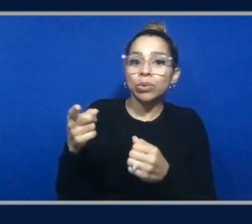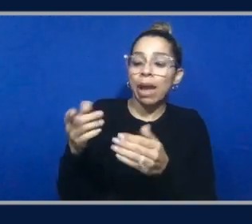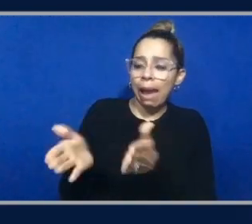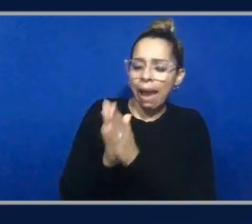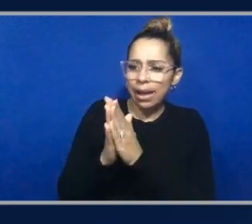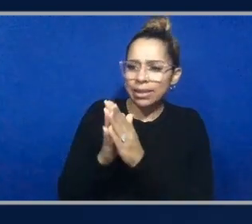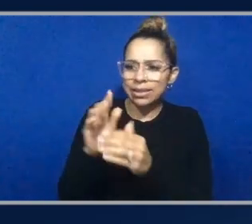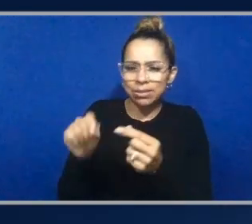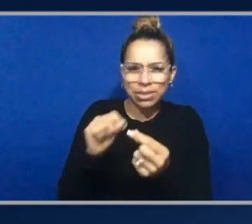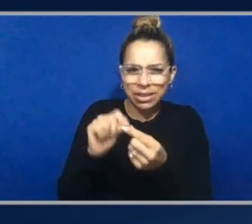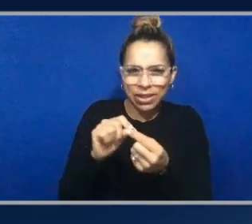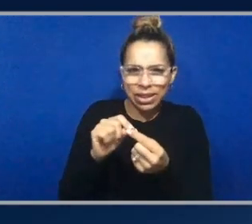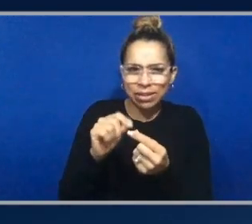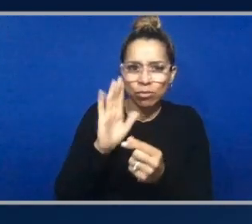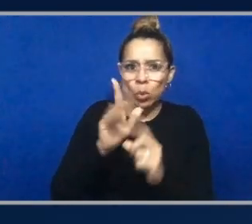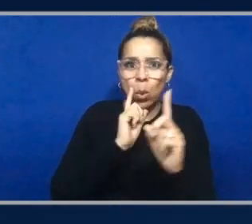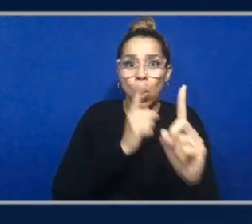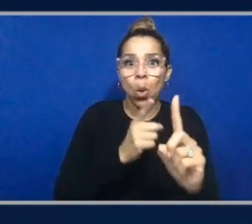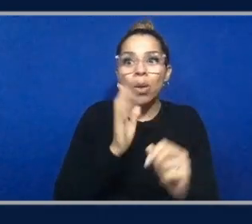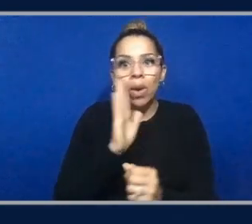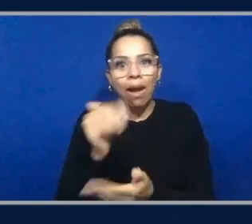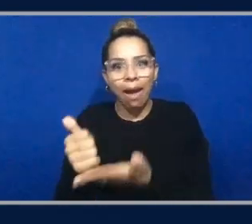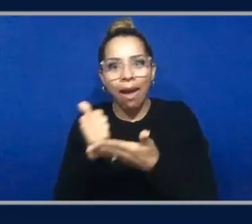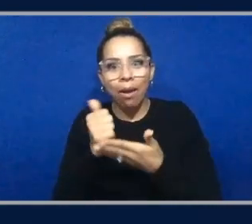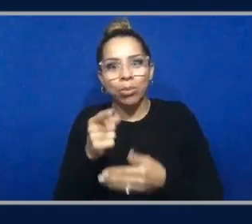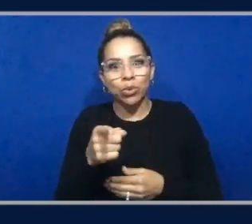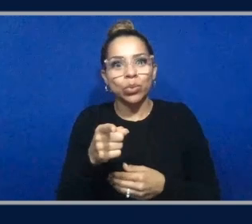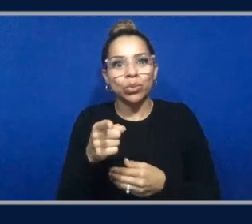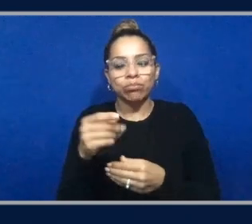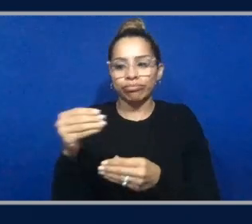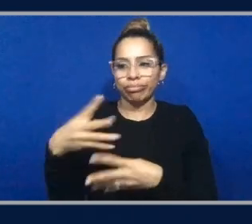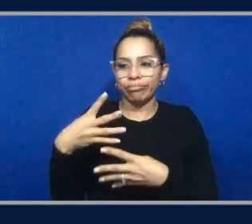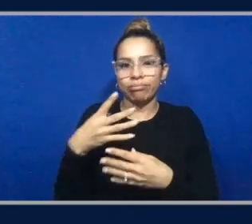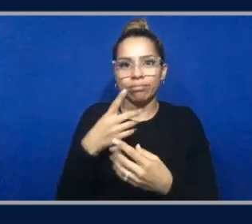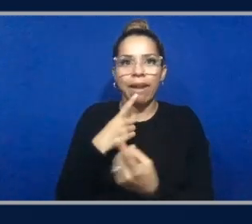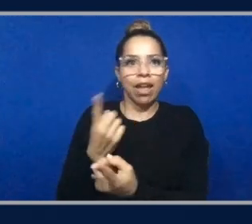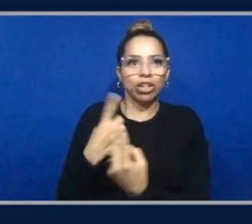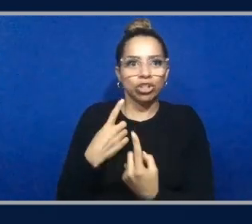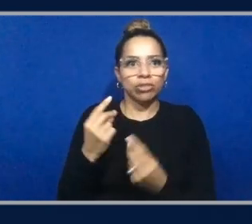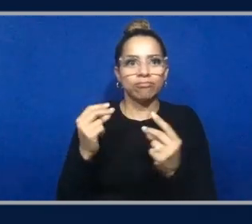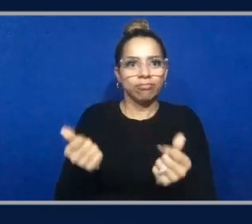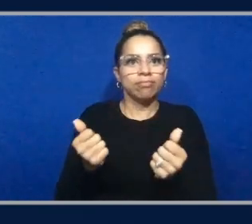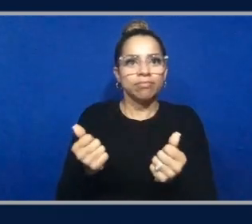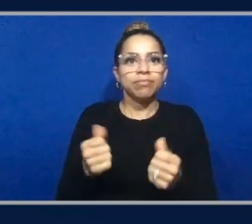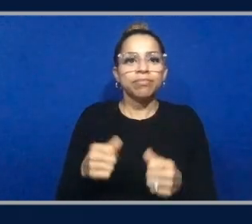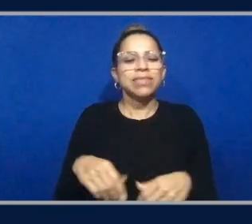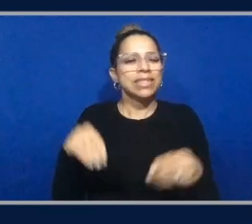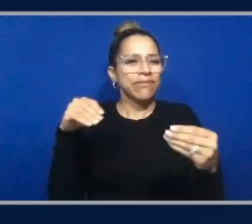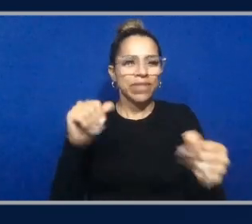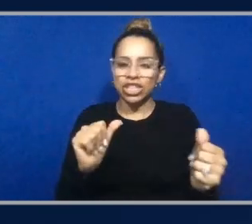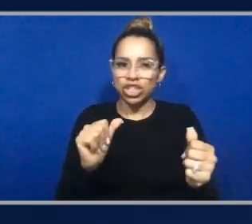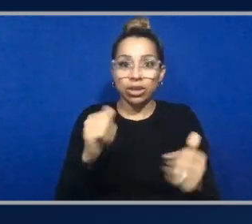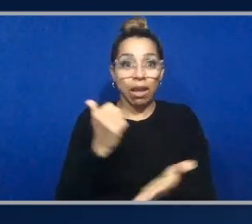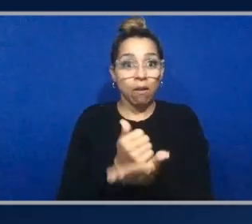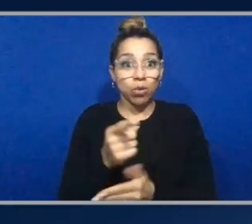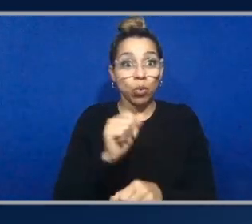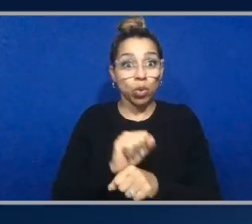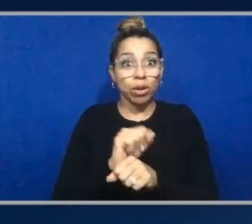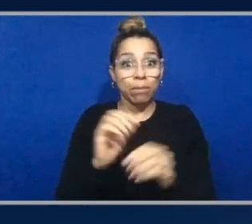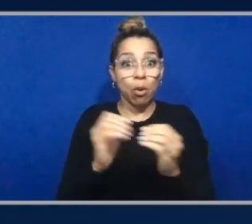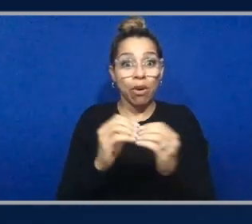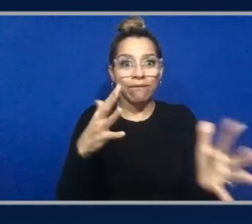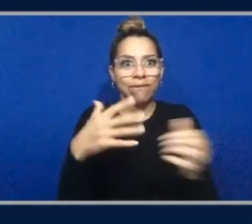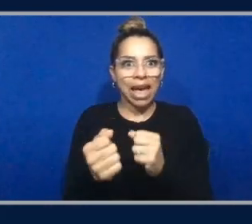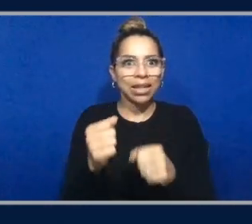So it's going to make you so much more efficient. And the second thing is it's going to make you efficient by letting you work faster with the people you work with.